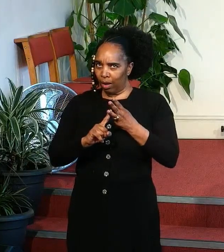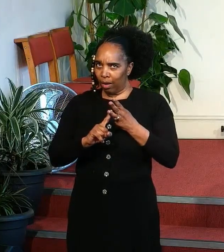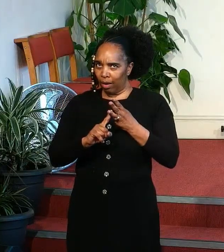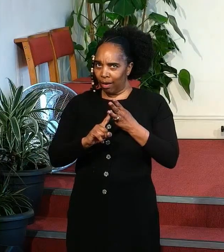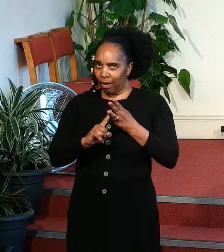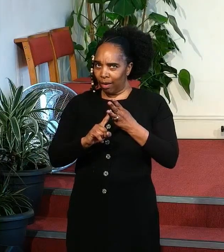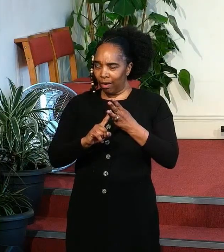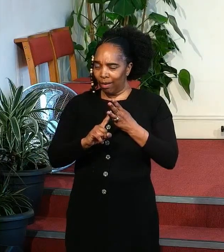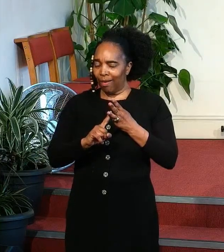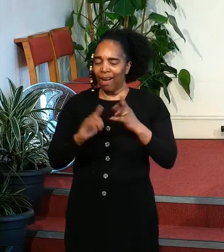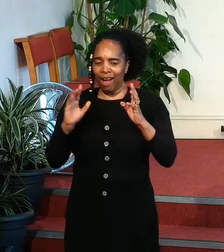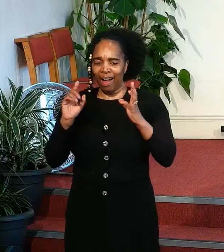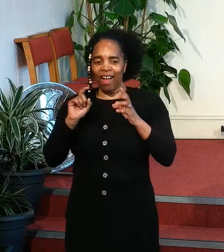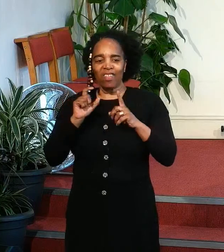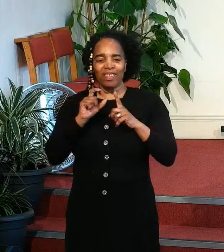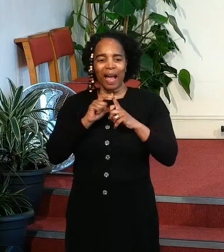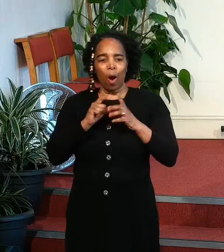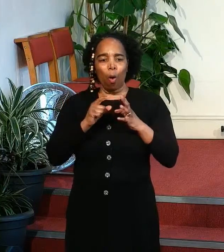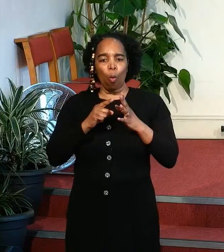blessing.